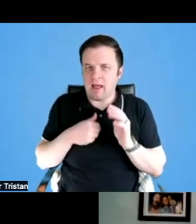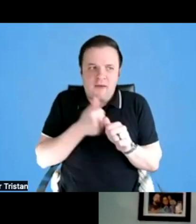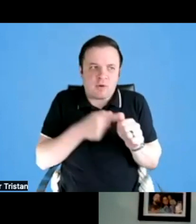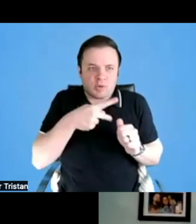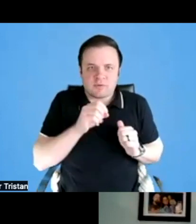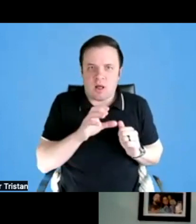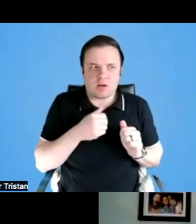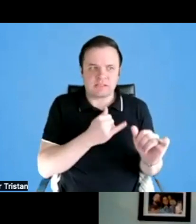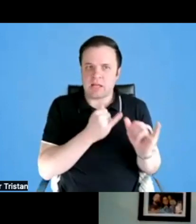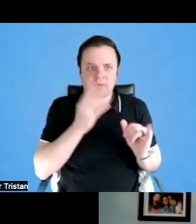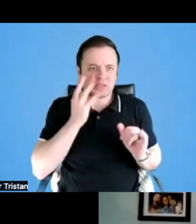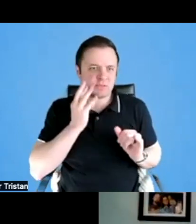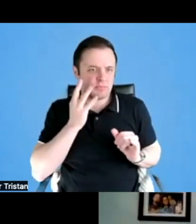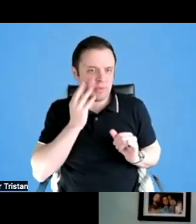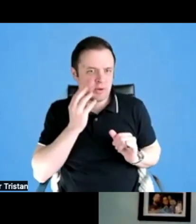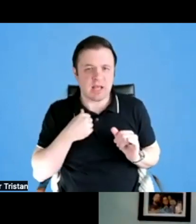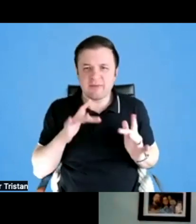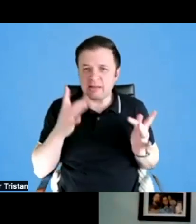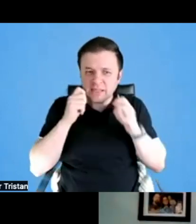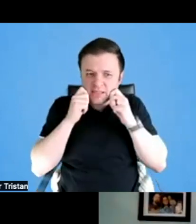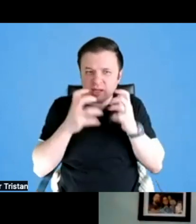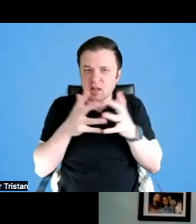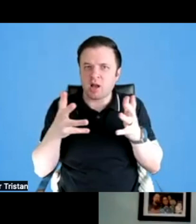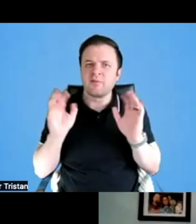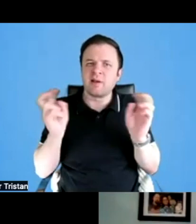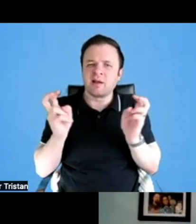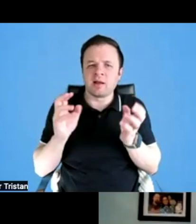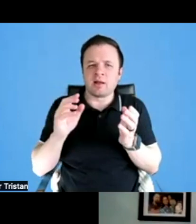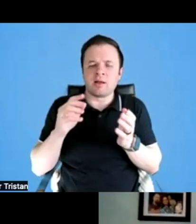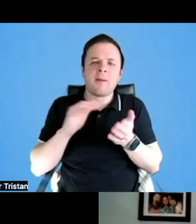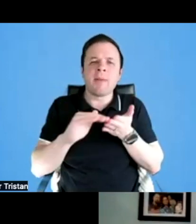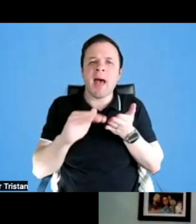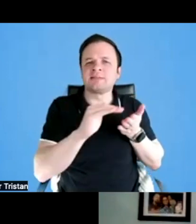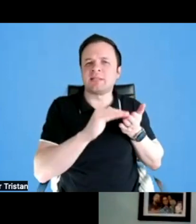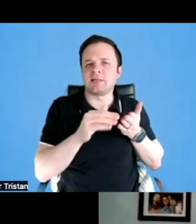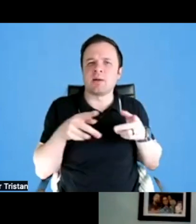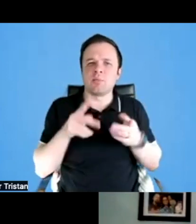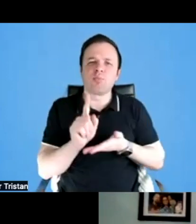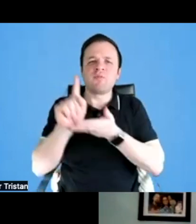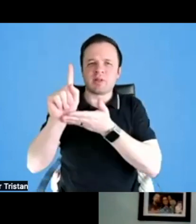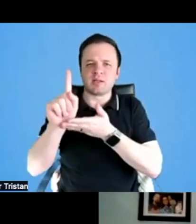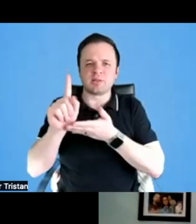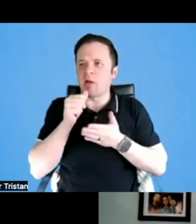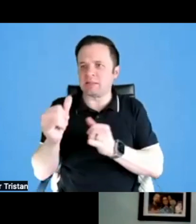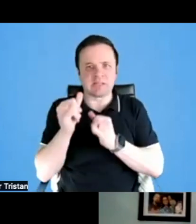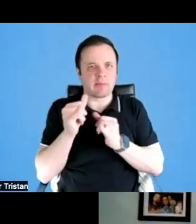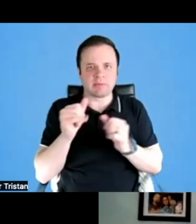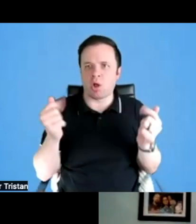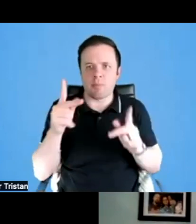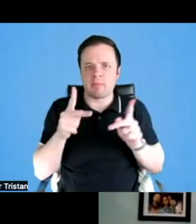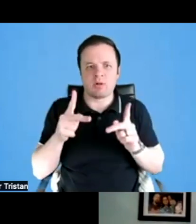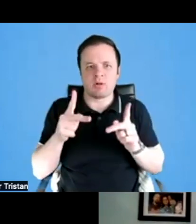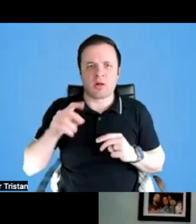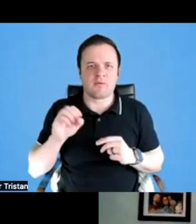a matter of fact, I'm fairly light-skinned. I have a lot of passing privilege, so I'm definitely not going to have the experience of all people of color. And so trying to make space where